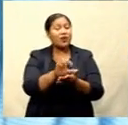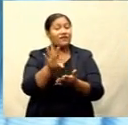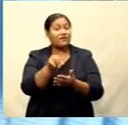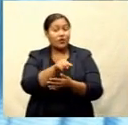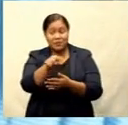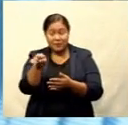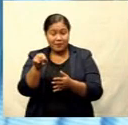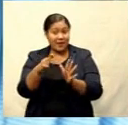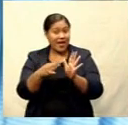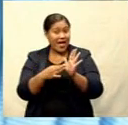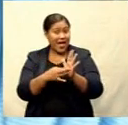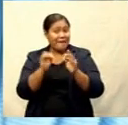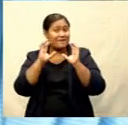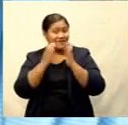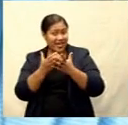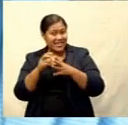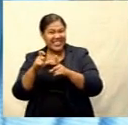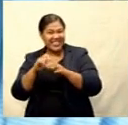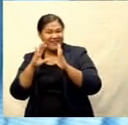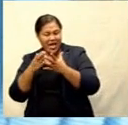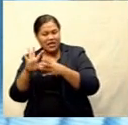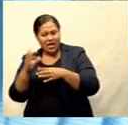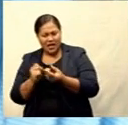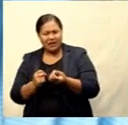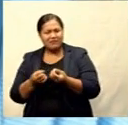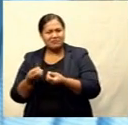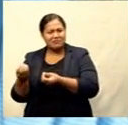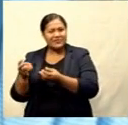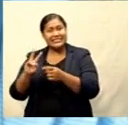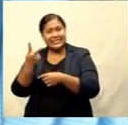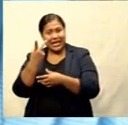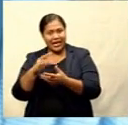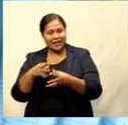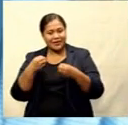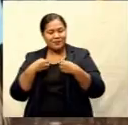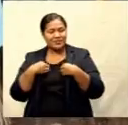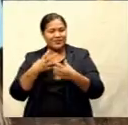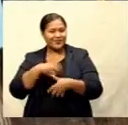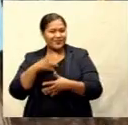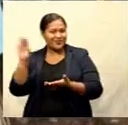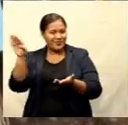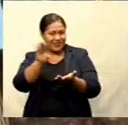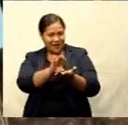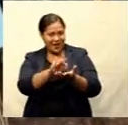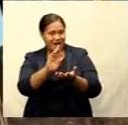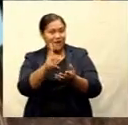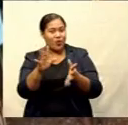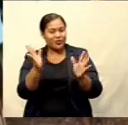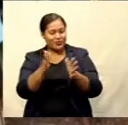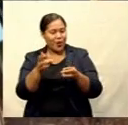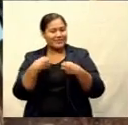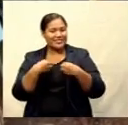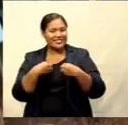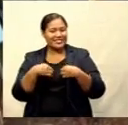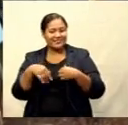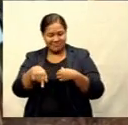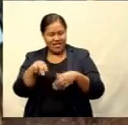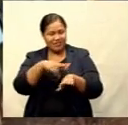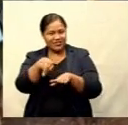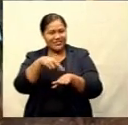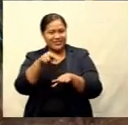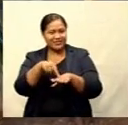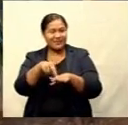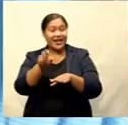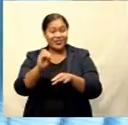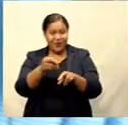from MFET and DFET, has launched the second round of business adaptation grant for SMEs in the region.